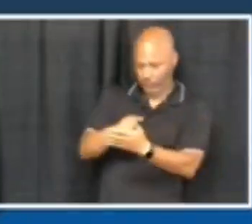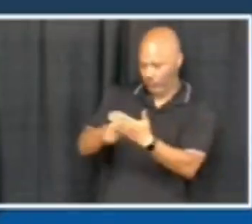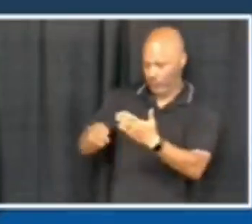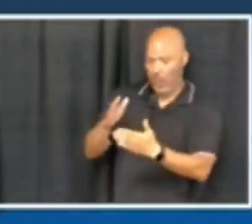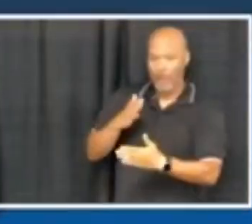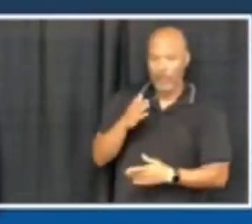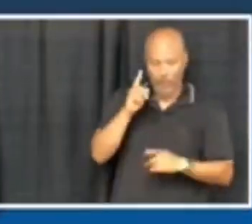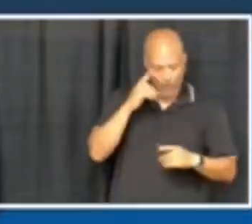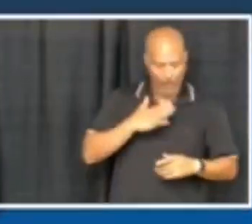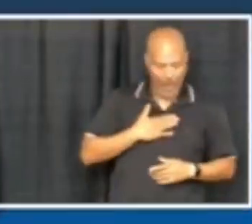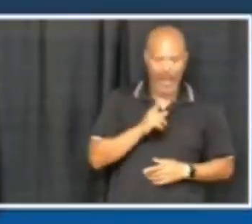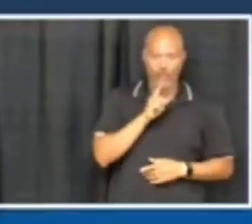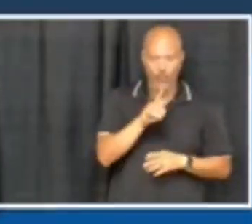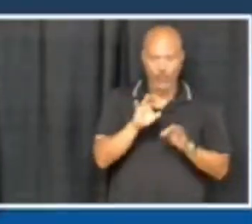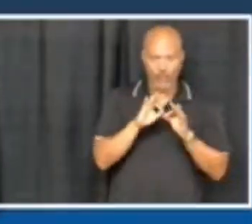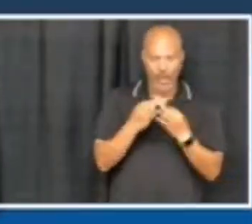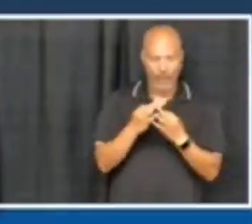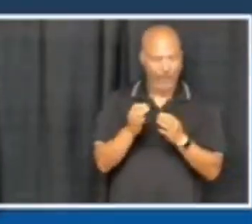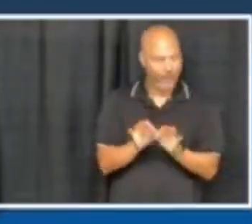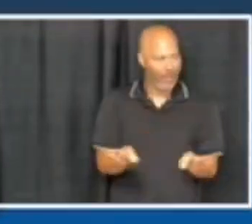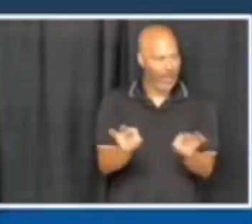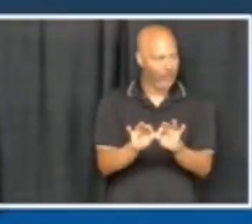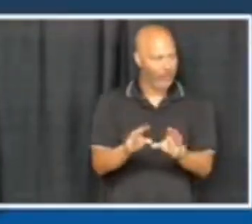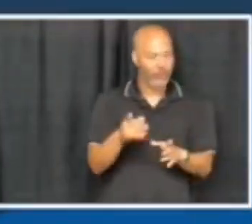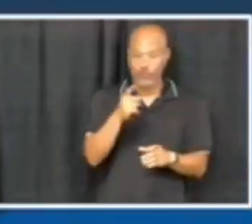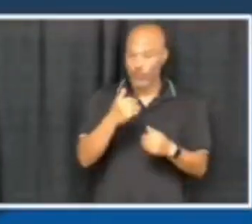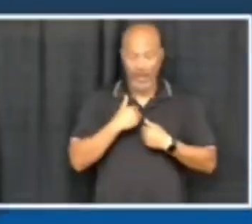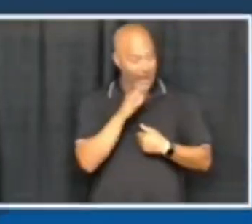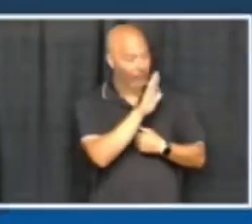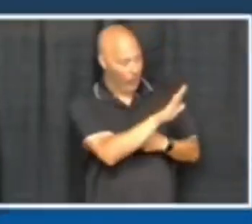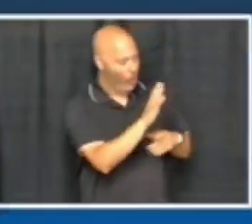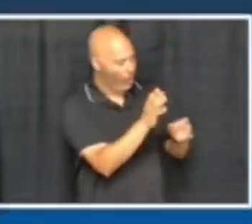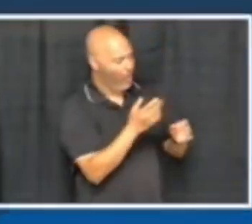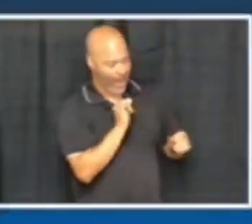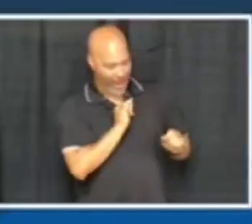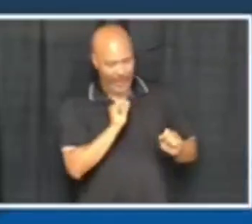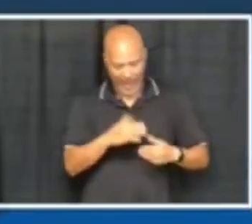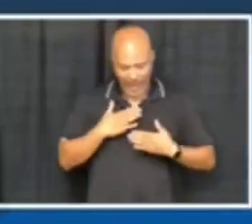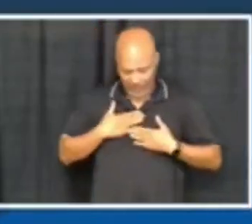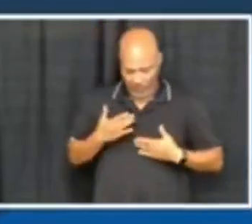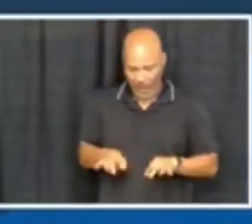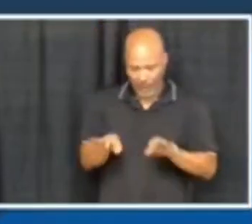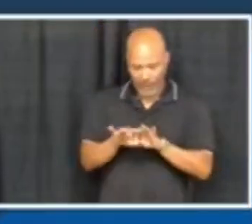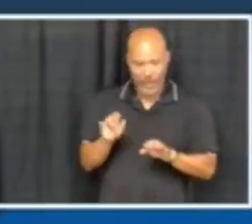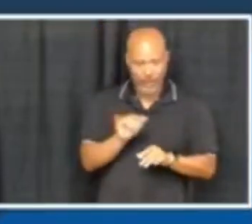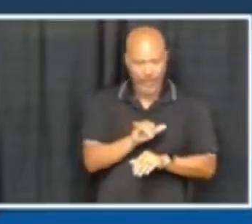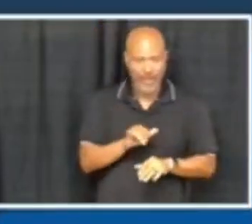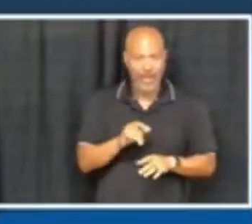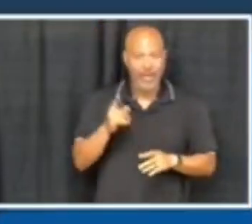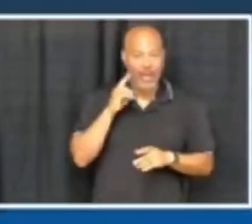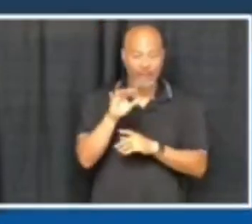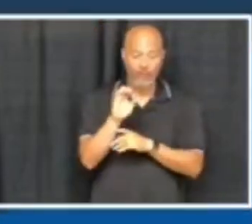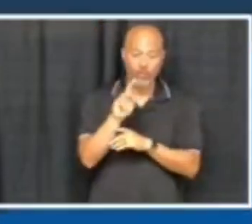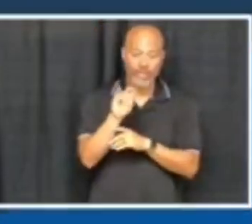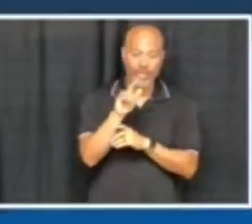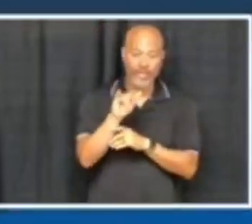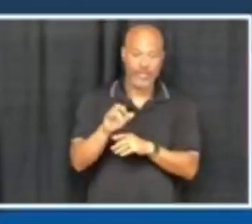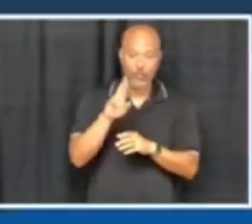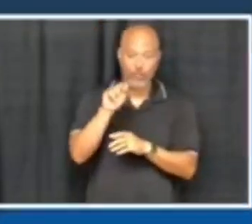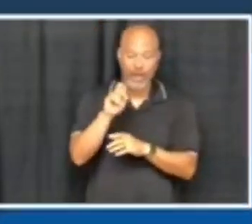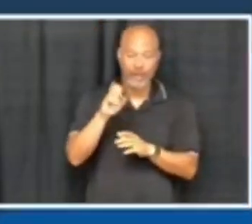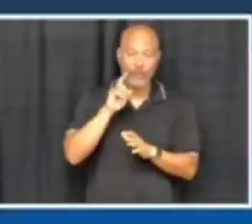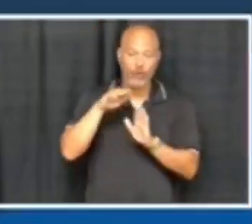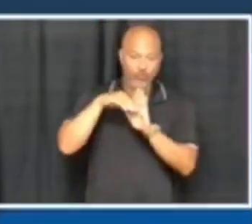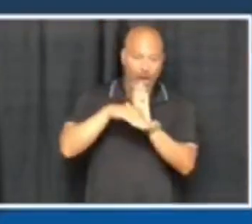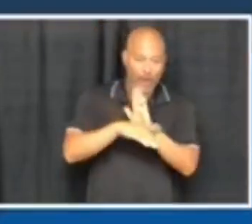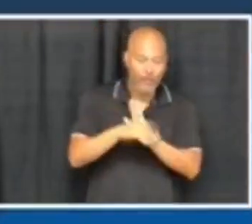define my true family values. You can have yours, and I can have mine. And the fertility rates are